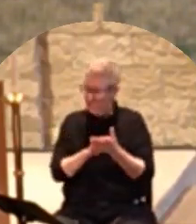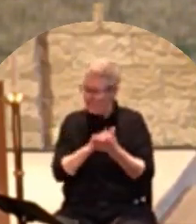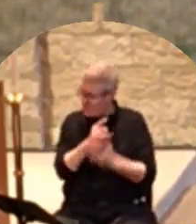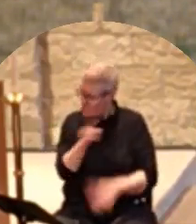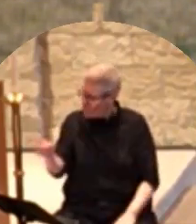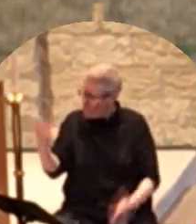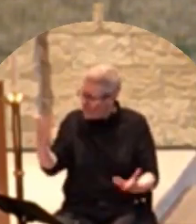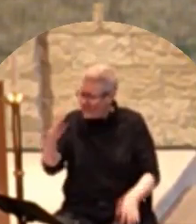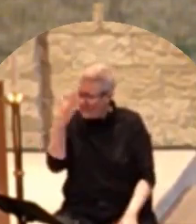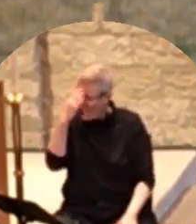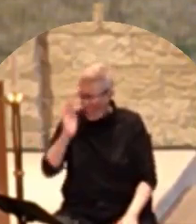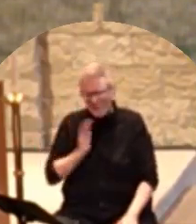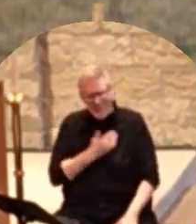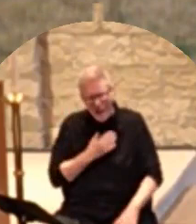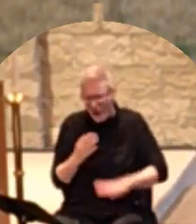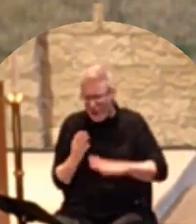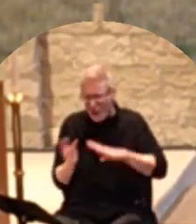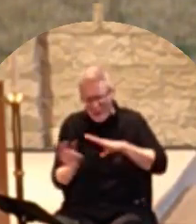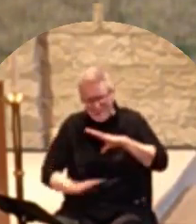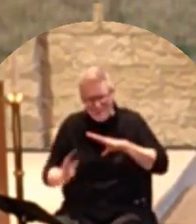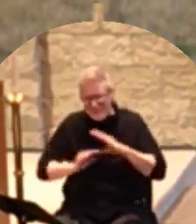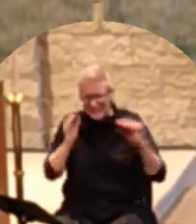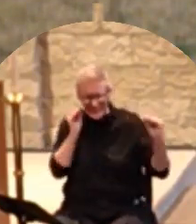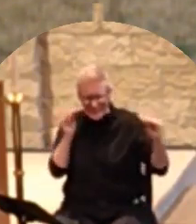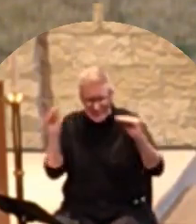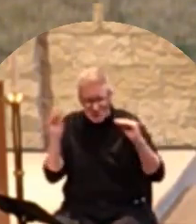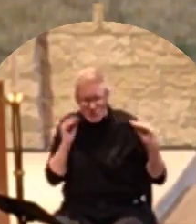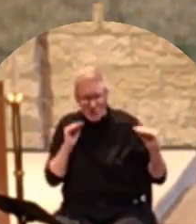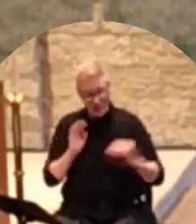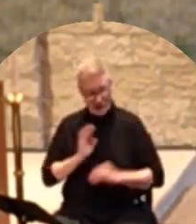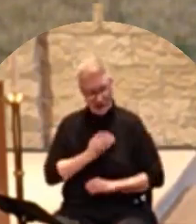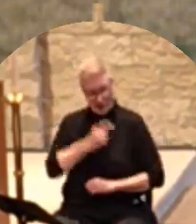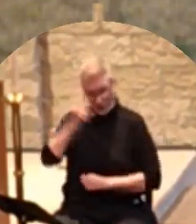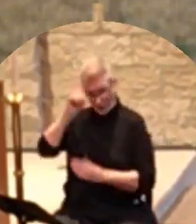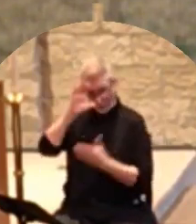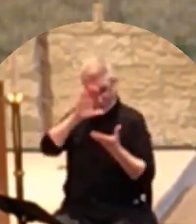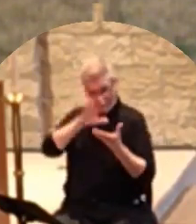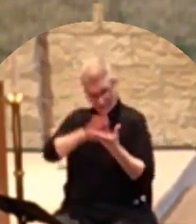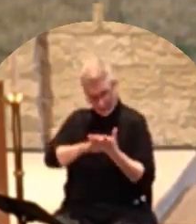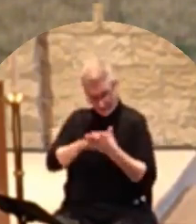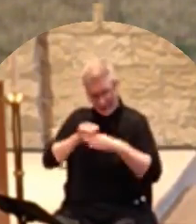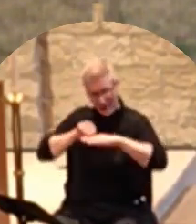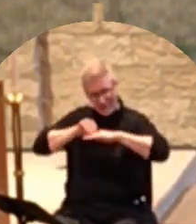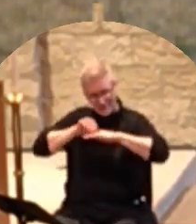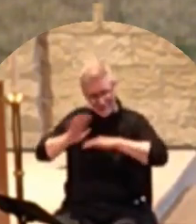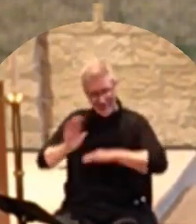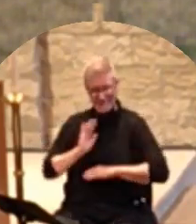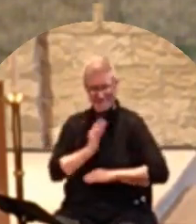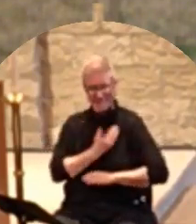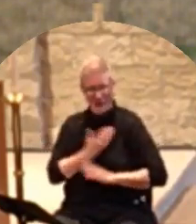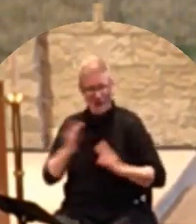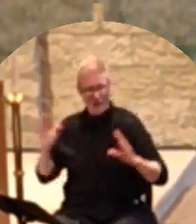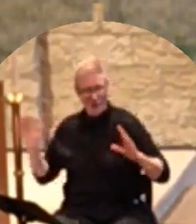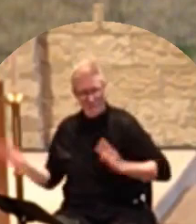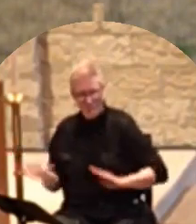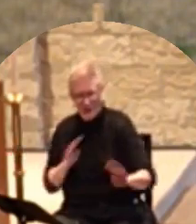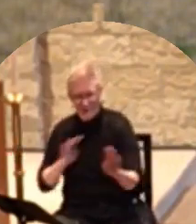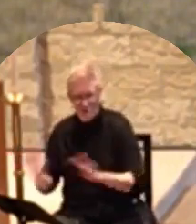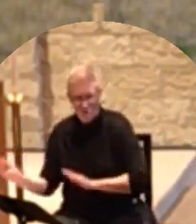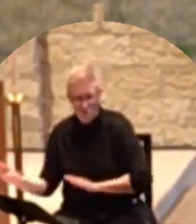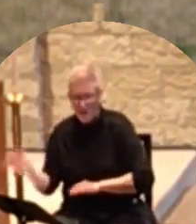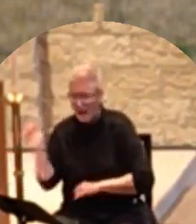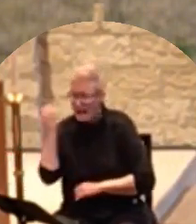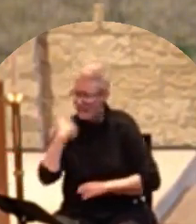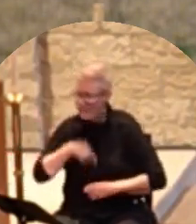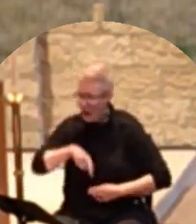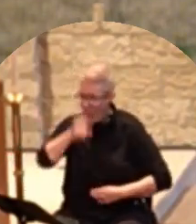fundamental teachings. Our beliefs affects our behavior. And if I am